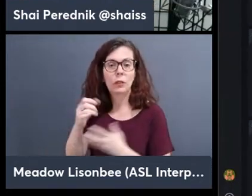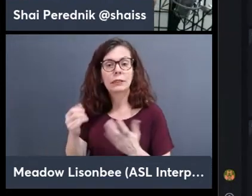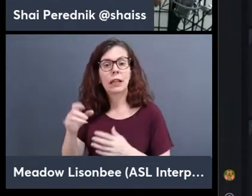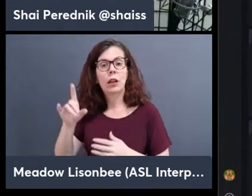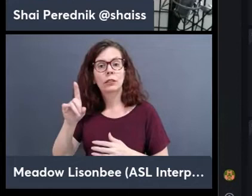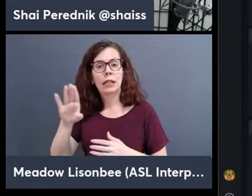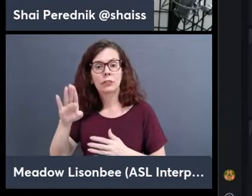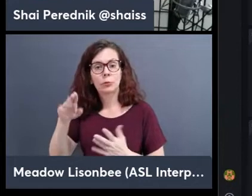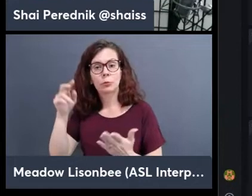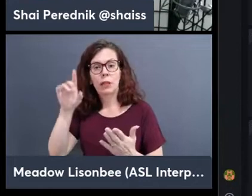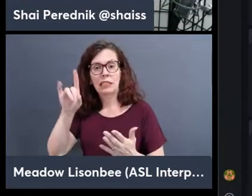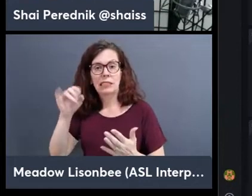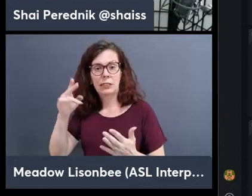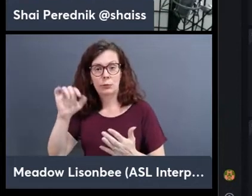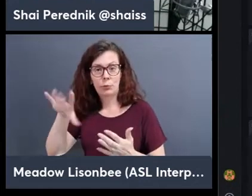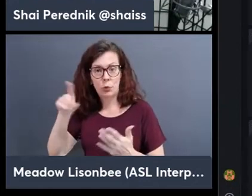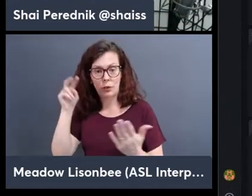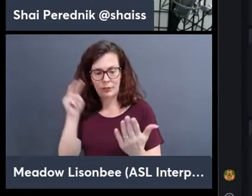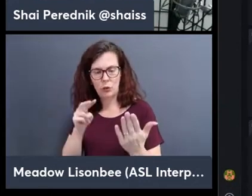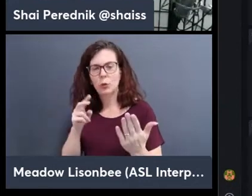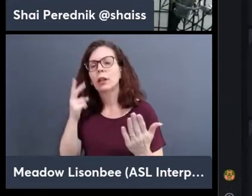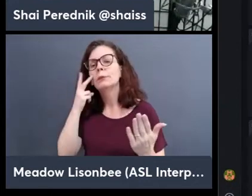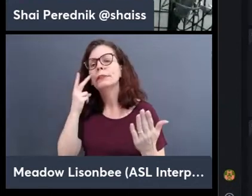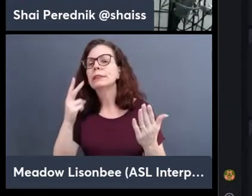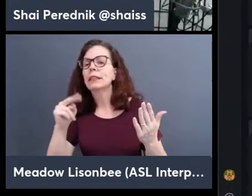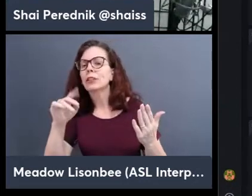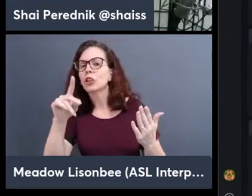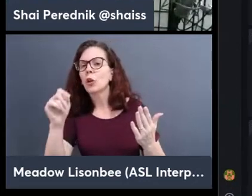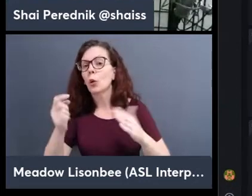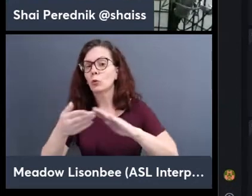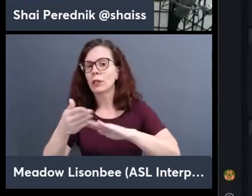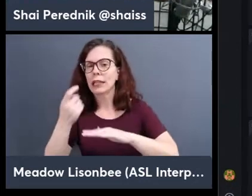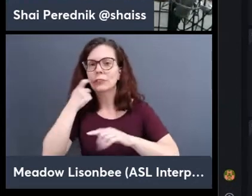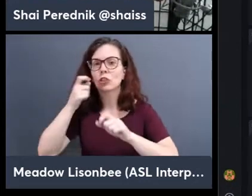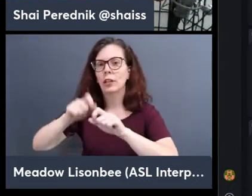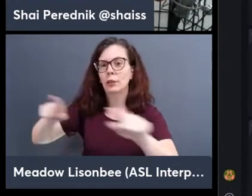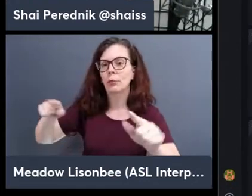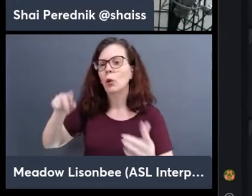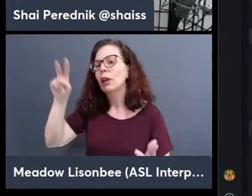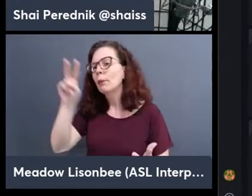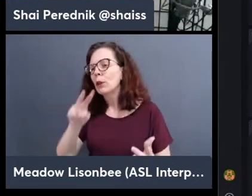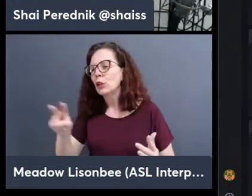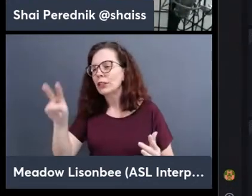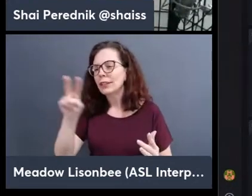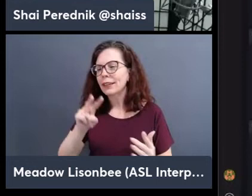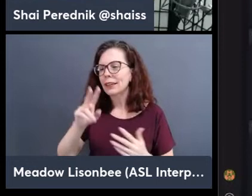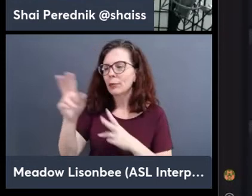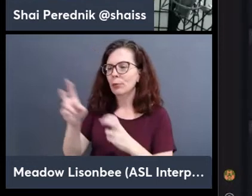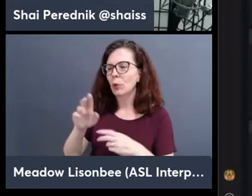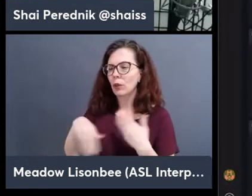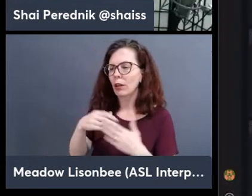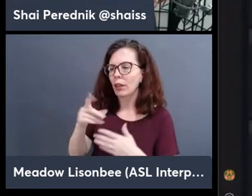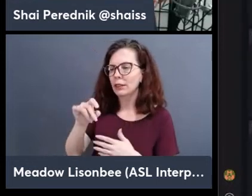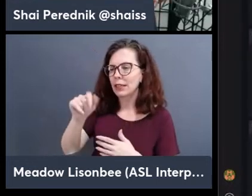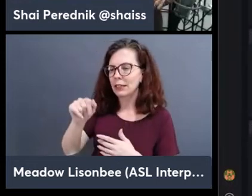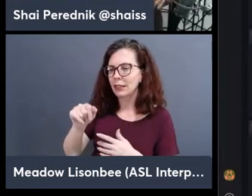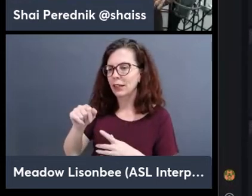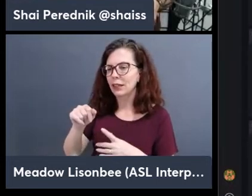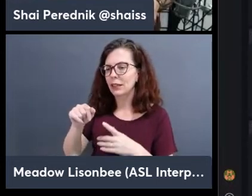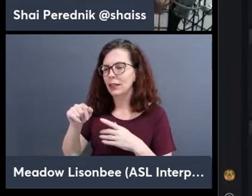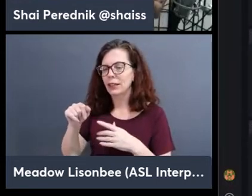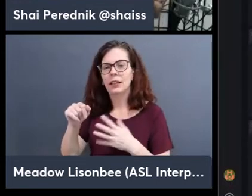view, and I'm peering into my node that's running, that node that I just deployed right now. I'm pulling all that data, right? And so my client's been up for about